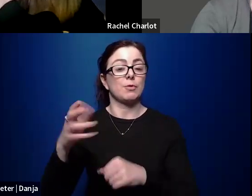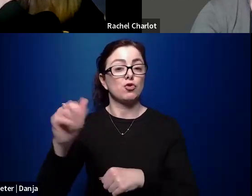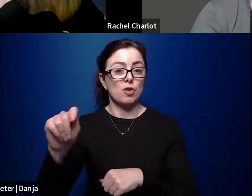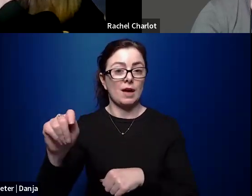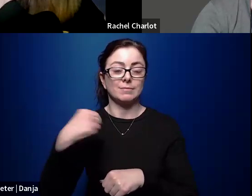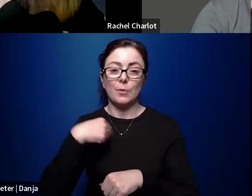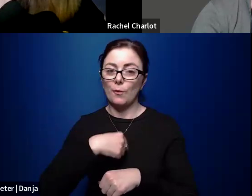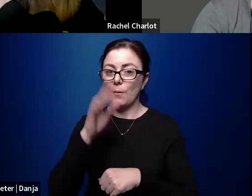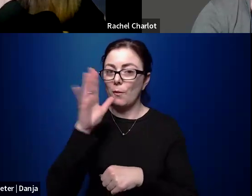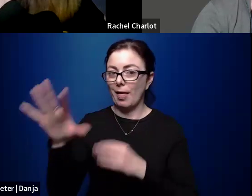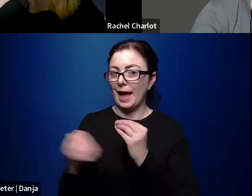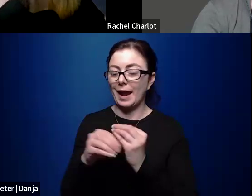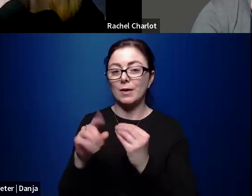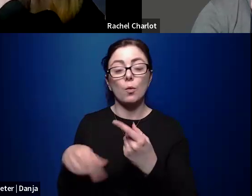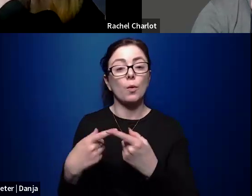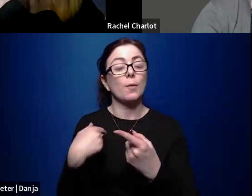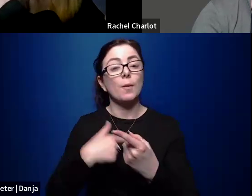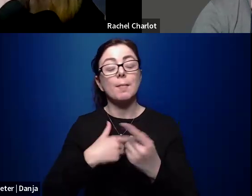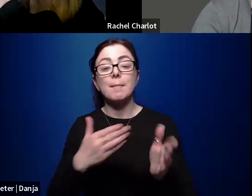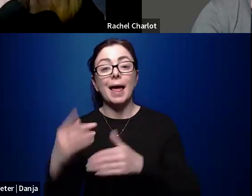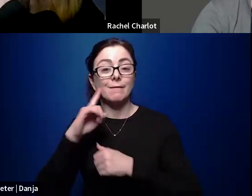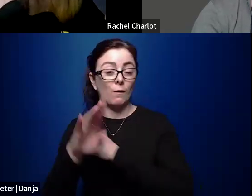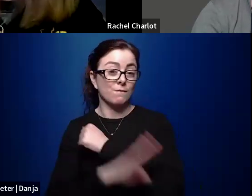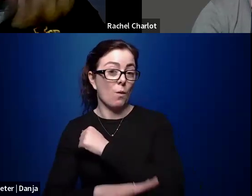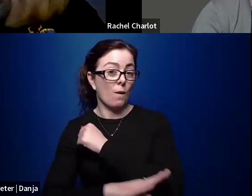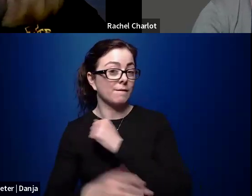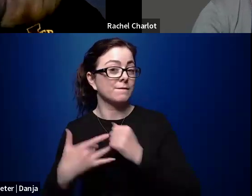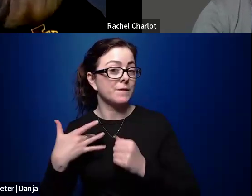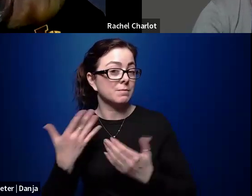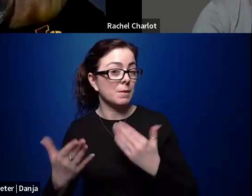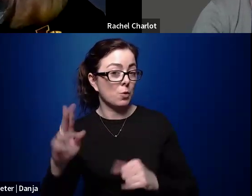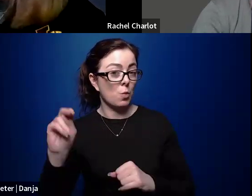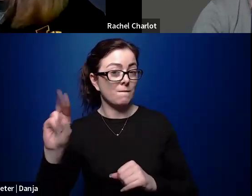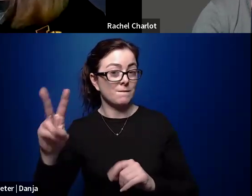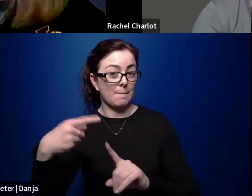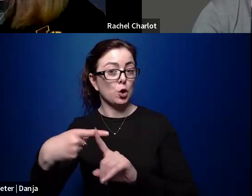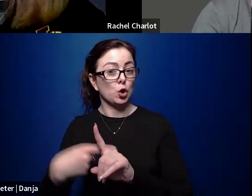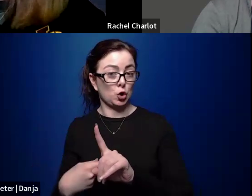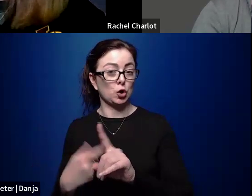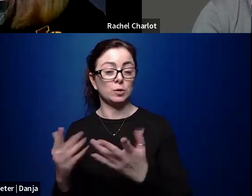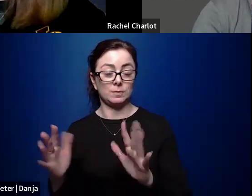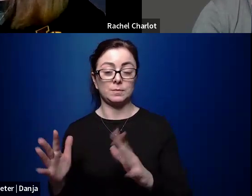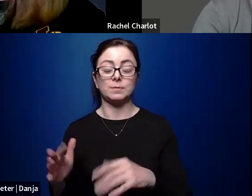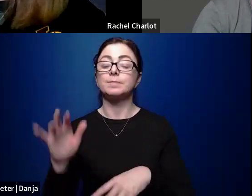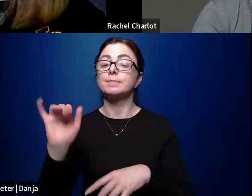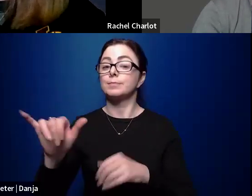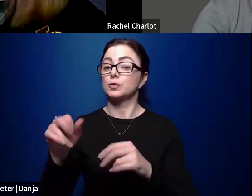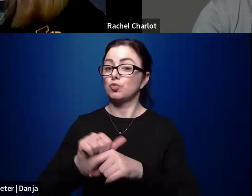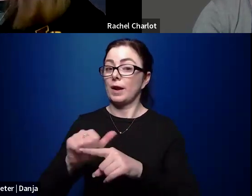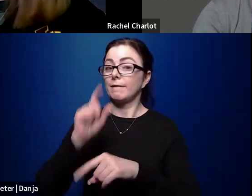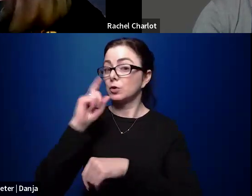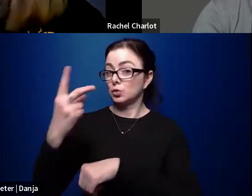We're thinking November for training. So, and it is 2 days.